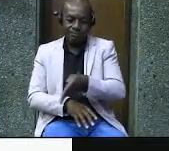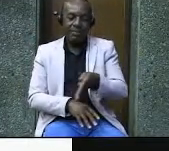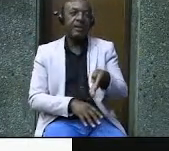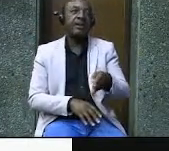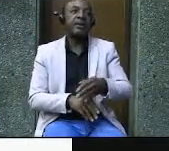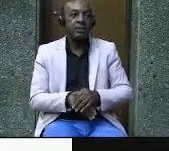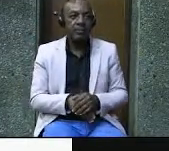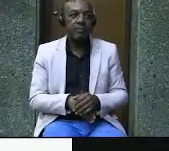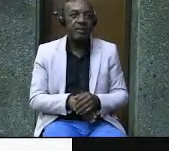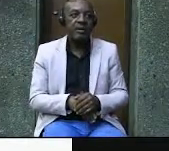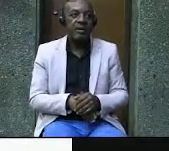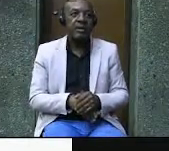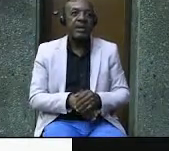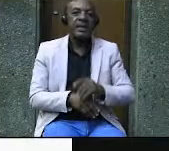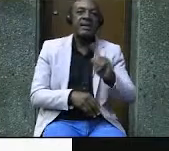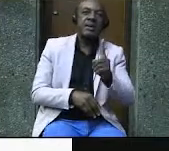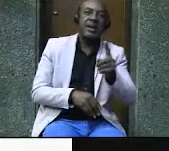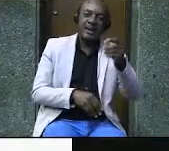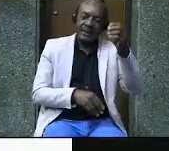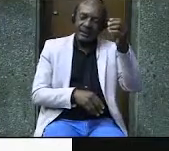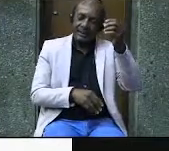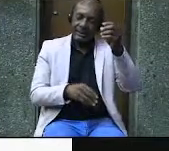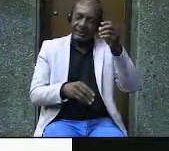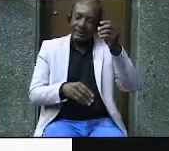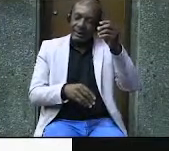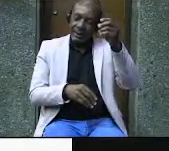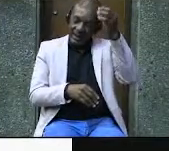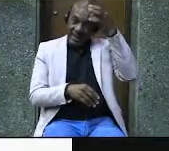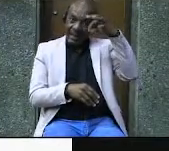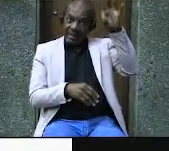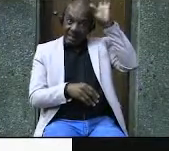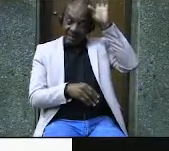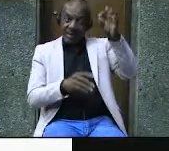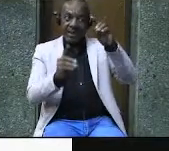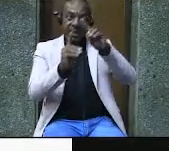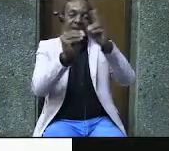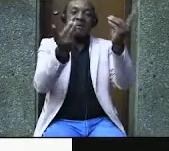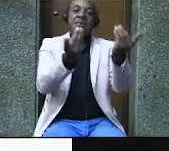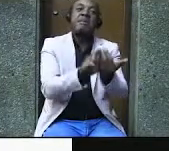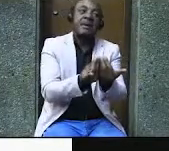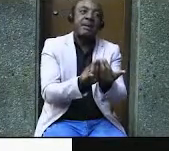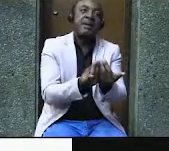be government departments within a provincial